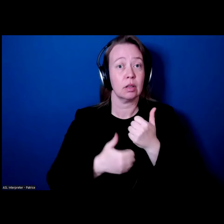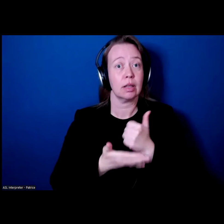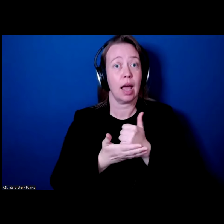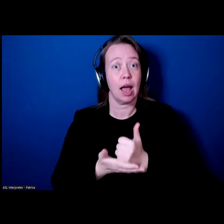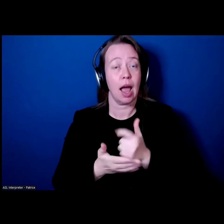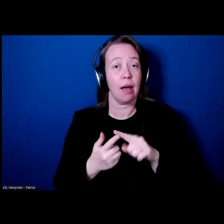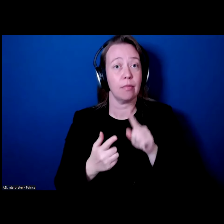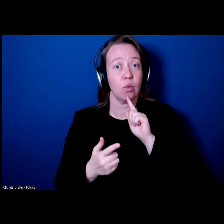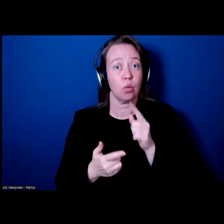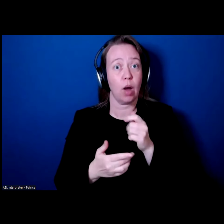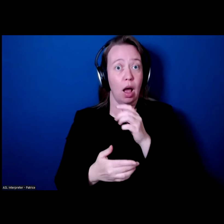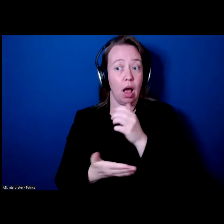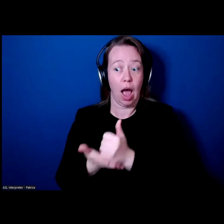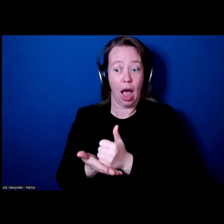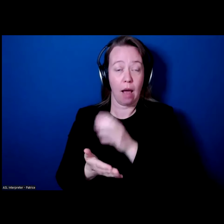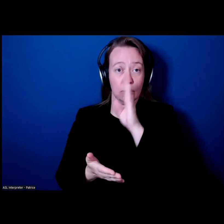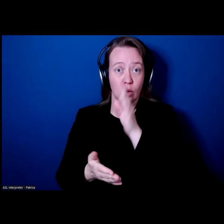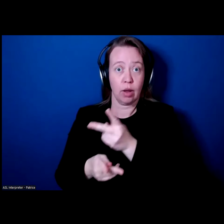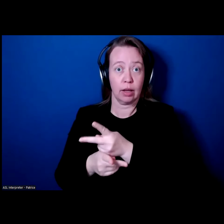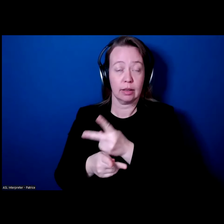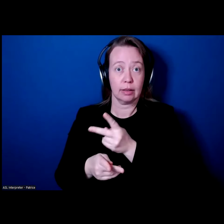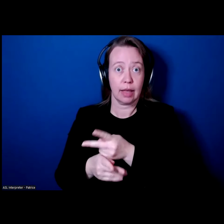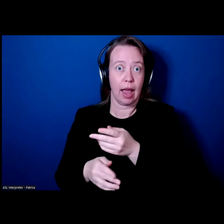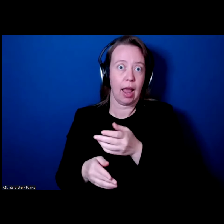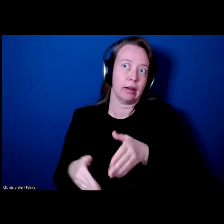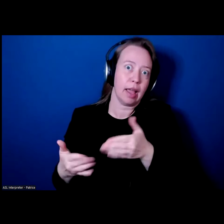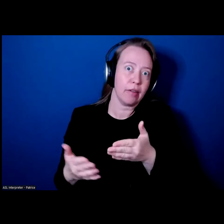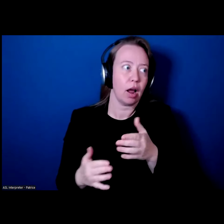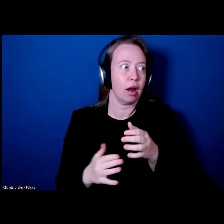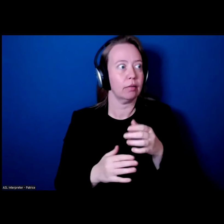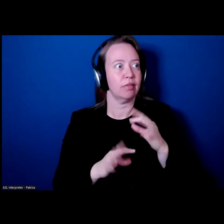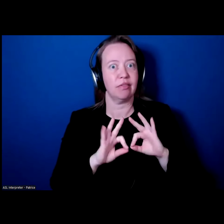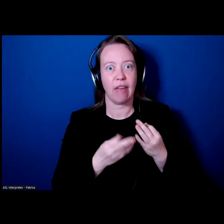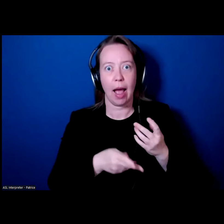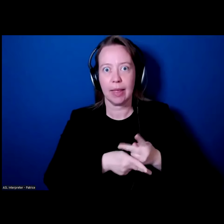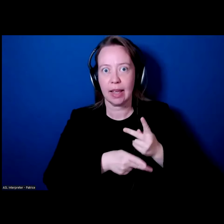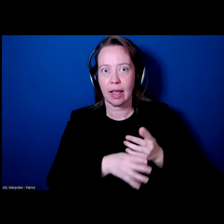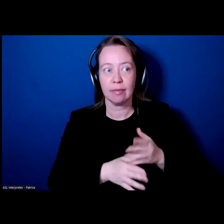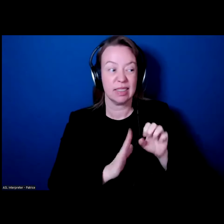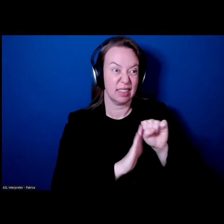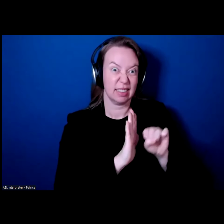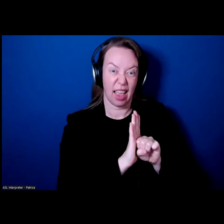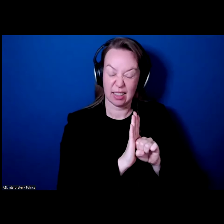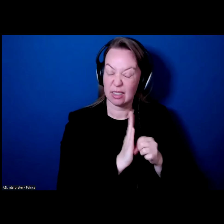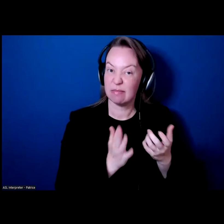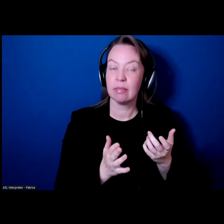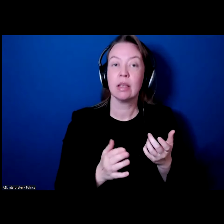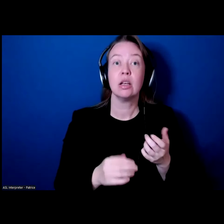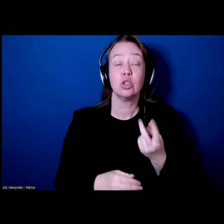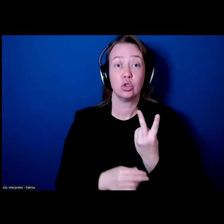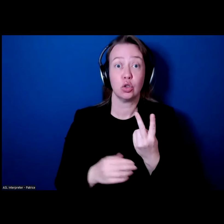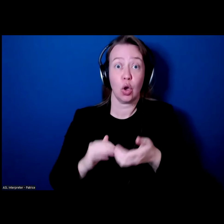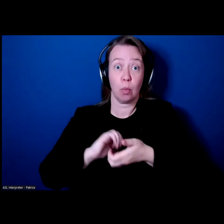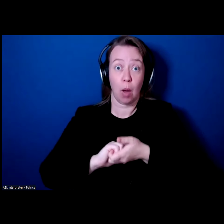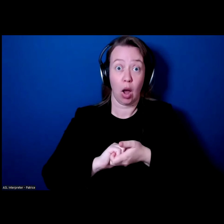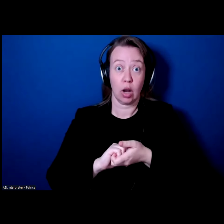support our direct care workforce, family caregivers, states, and people who are supported through direct care. Two of our partners with the center